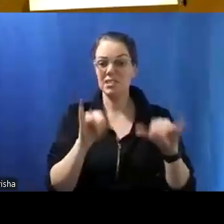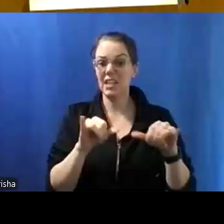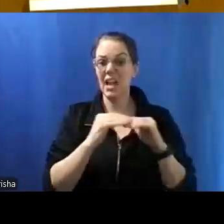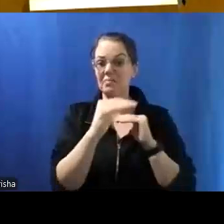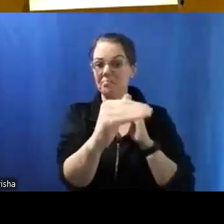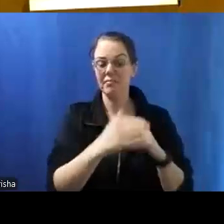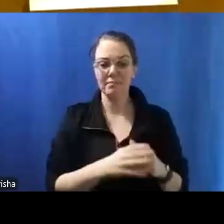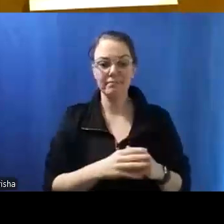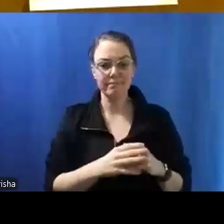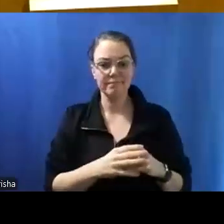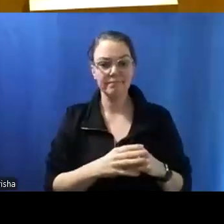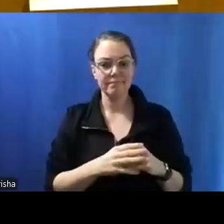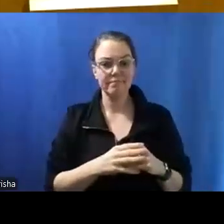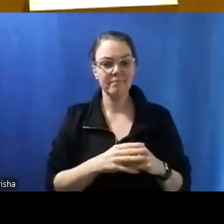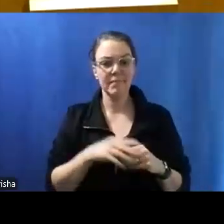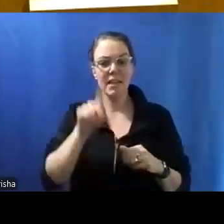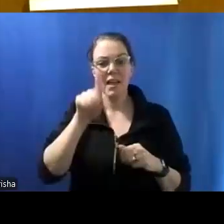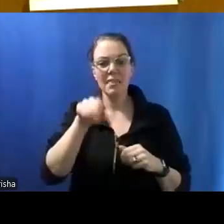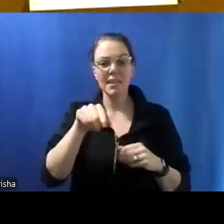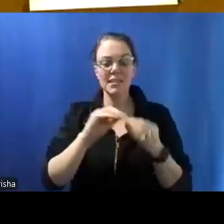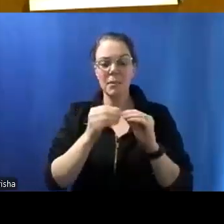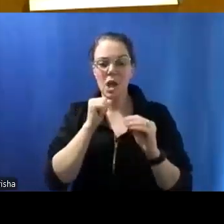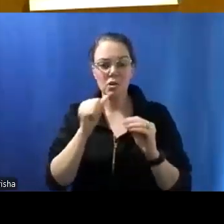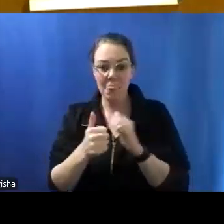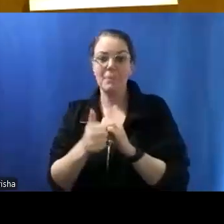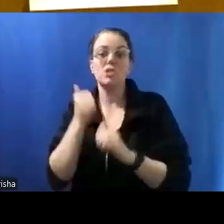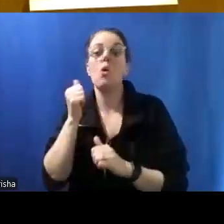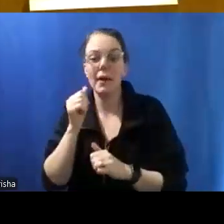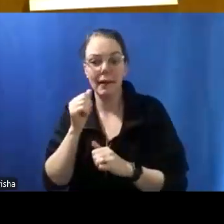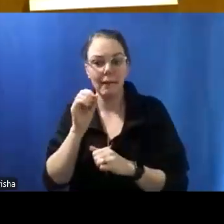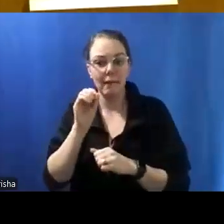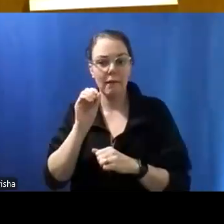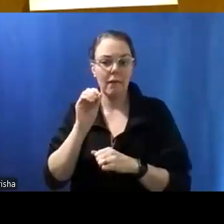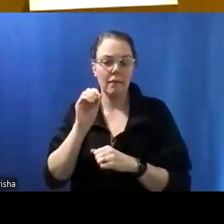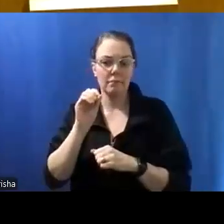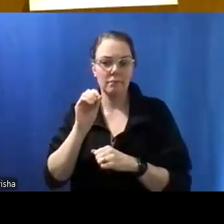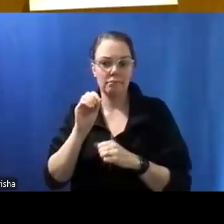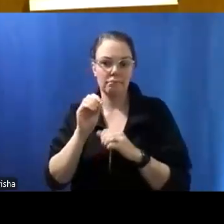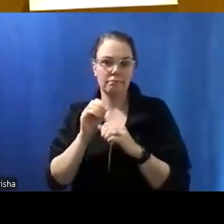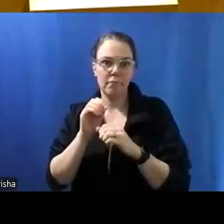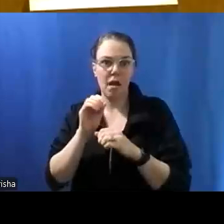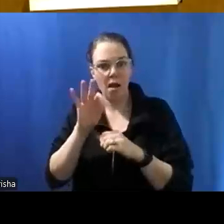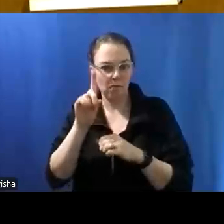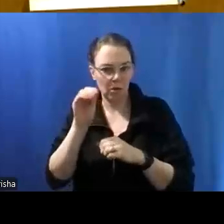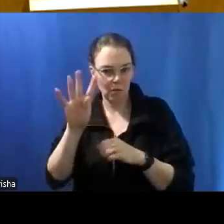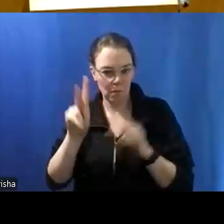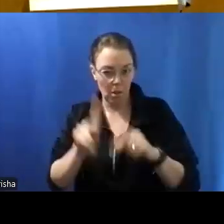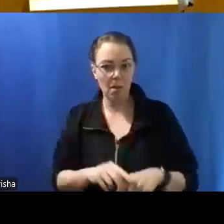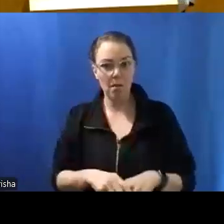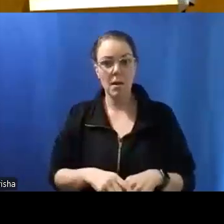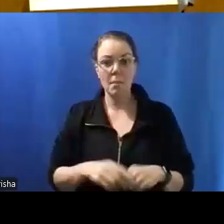are just, they're not the majority of 104 people. On the other hand, many more people declined than